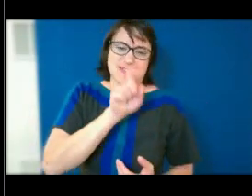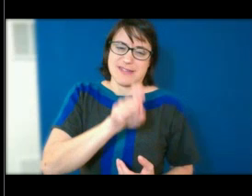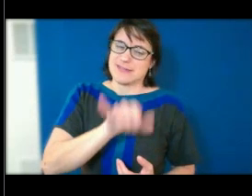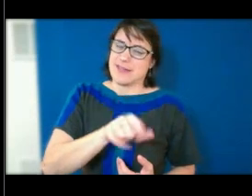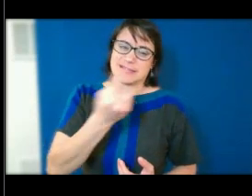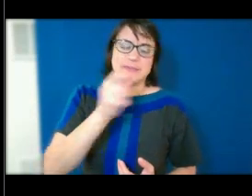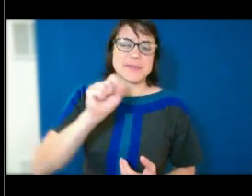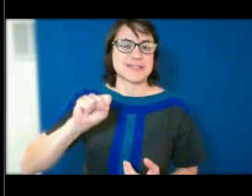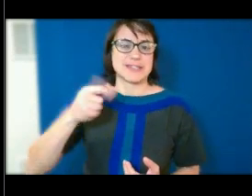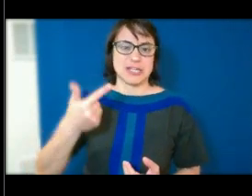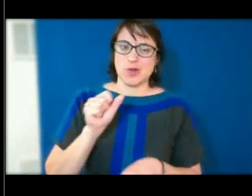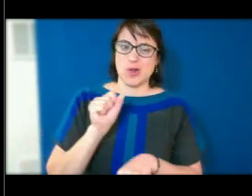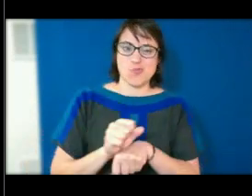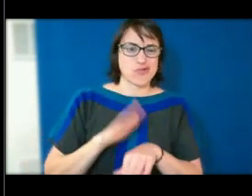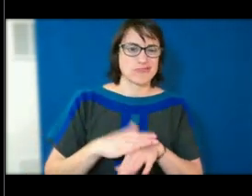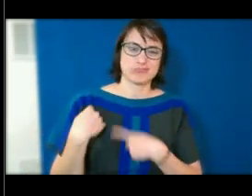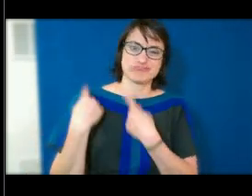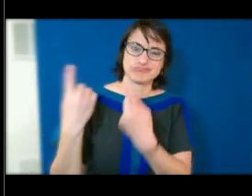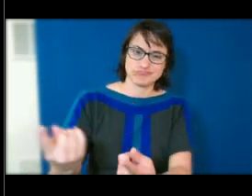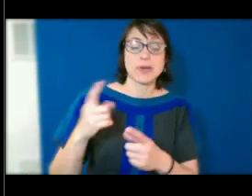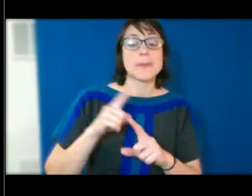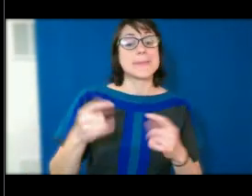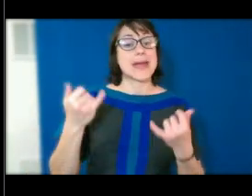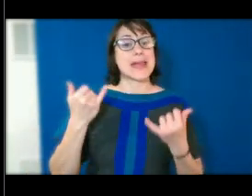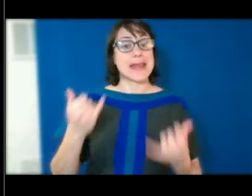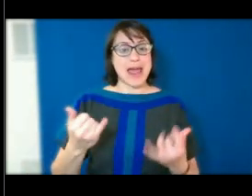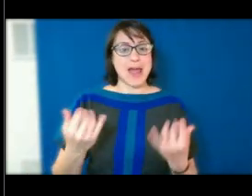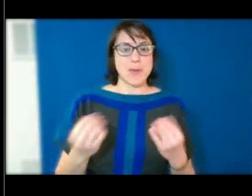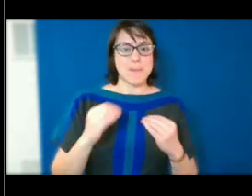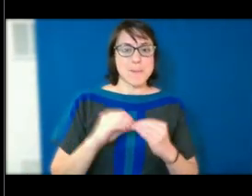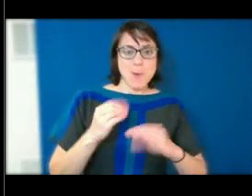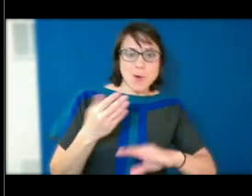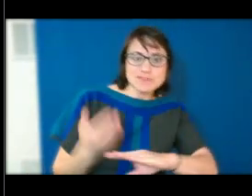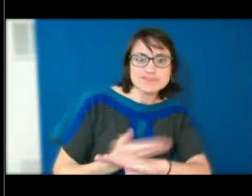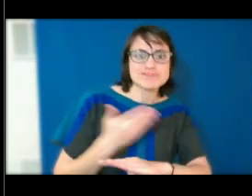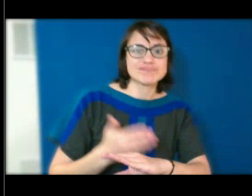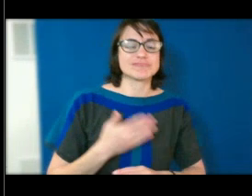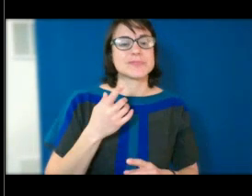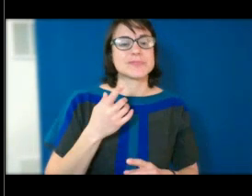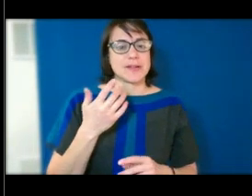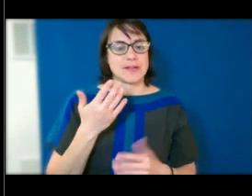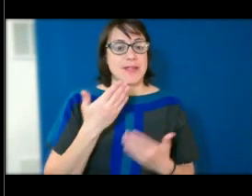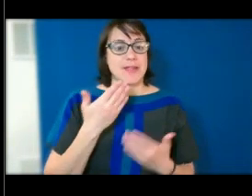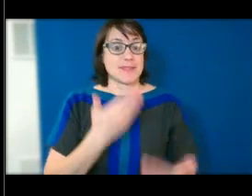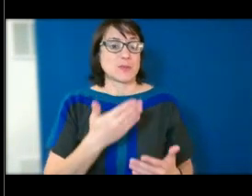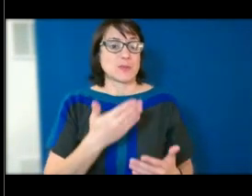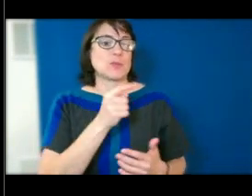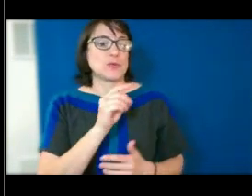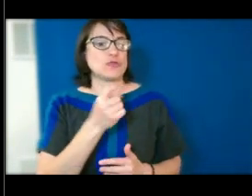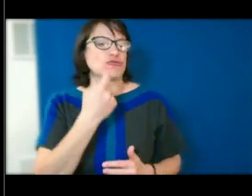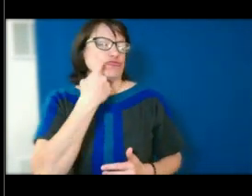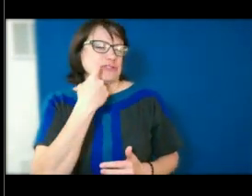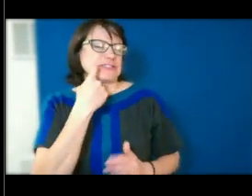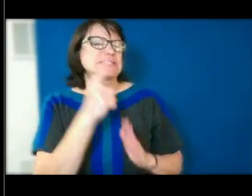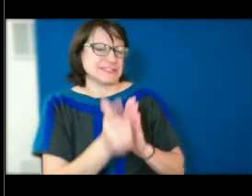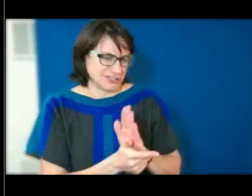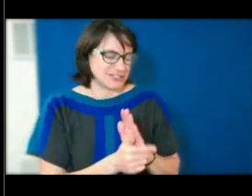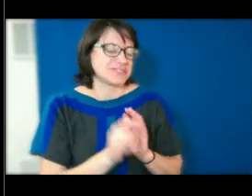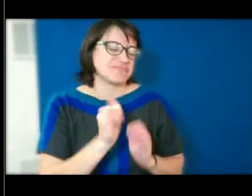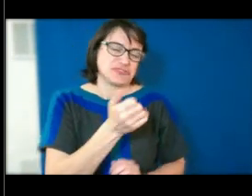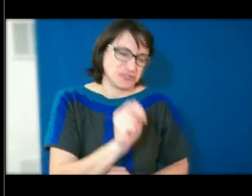but there's been a renewal thanks to this recent legislation that has been touched on by both John, Jamie, and